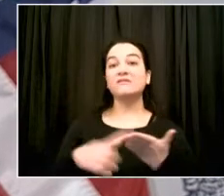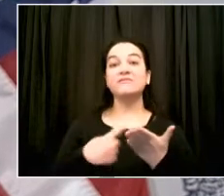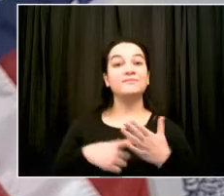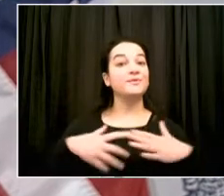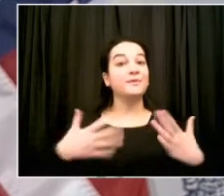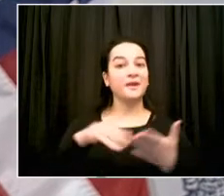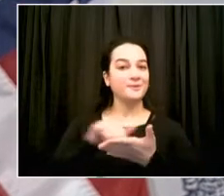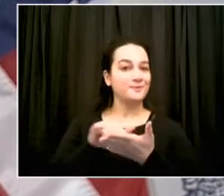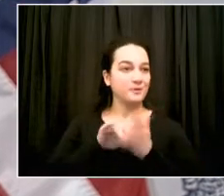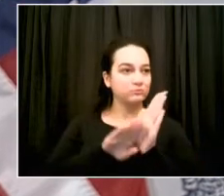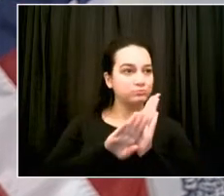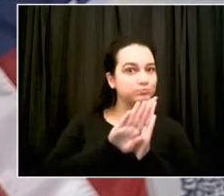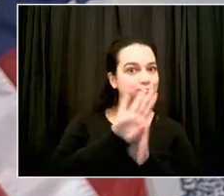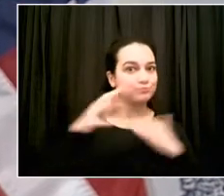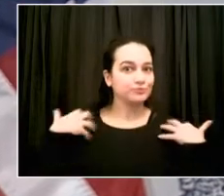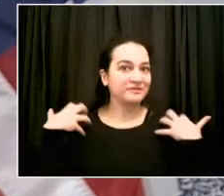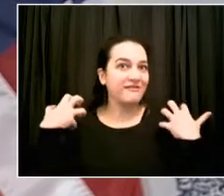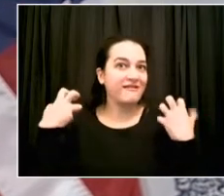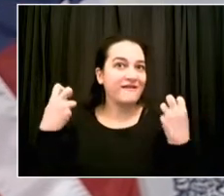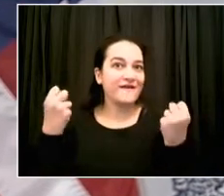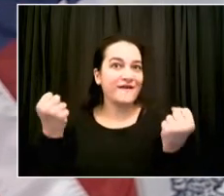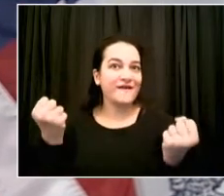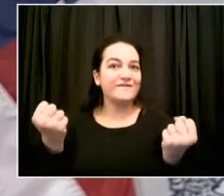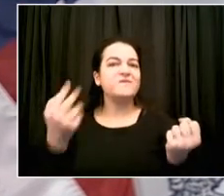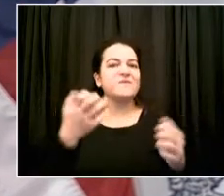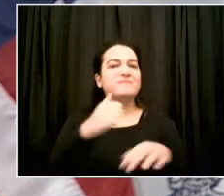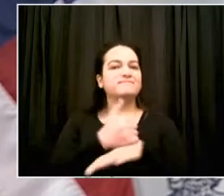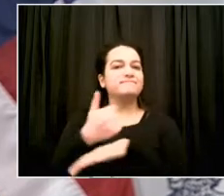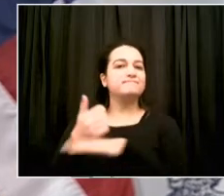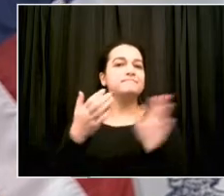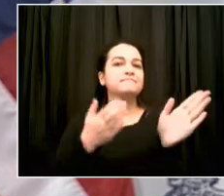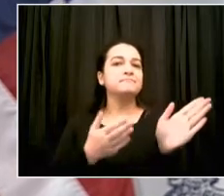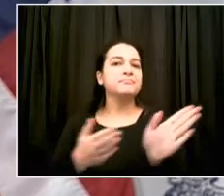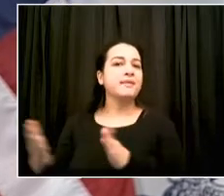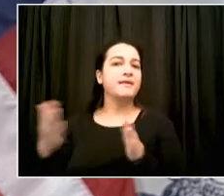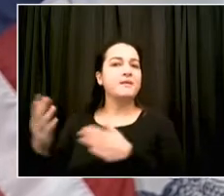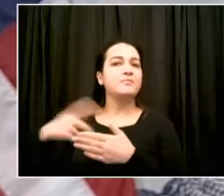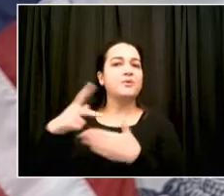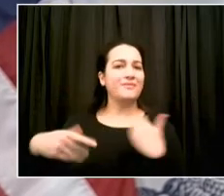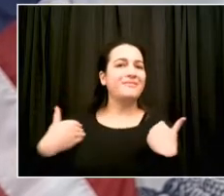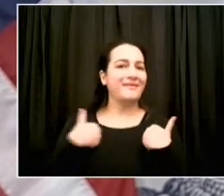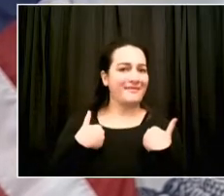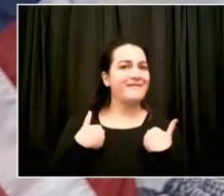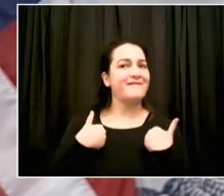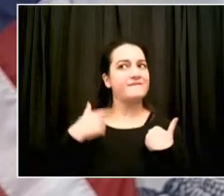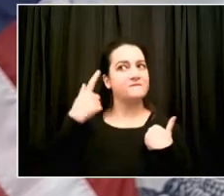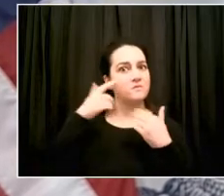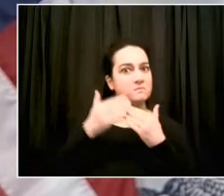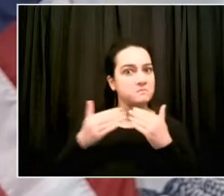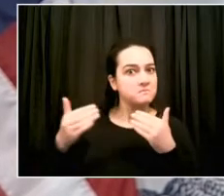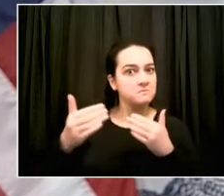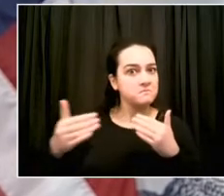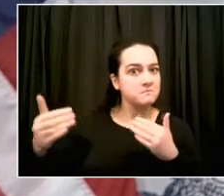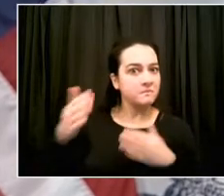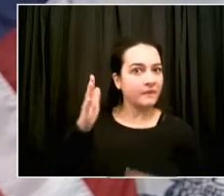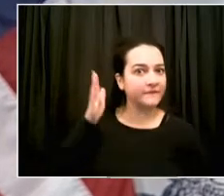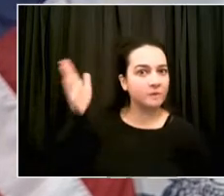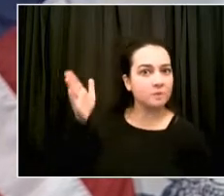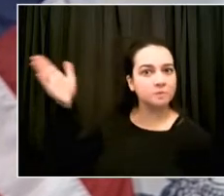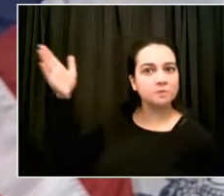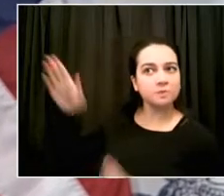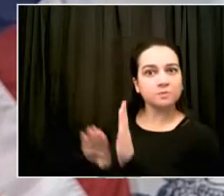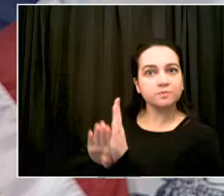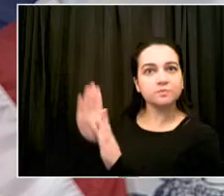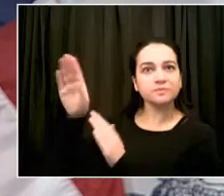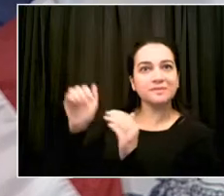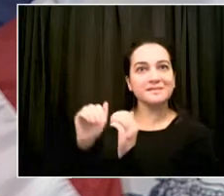getting every neighborhood represented in the recovery. It means reaching people who need to be protected with the vaccine. Of course, the challenge for